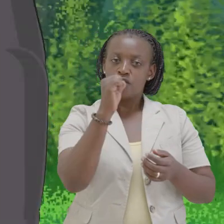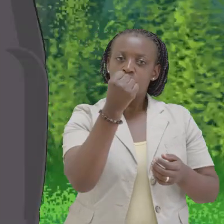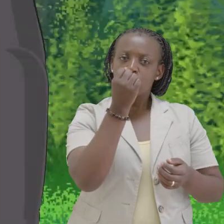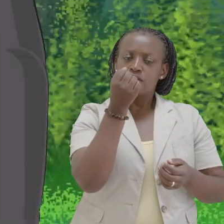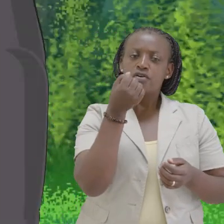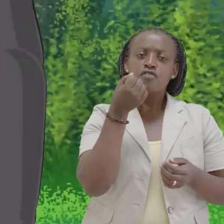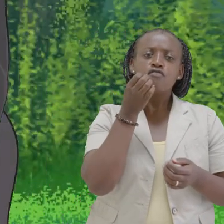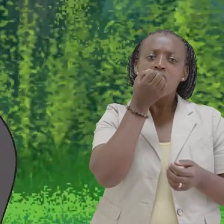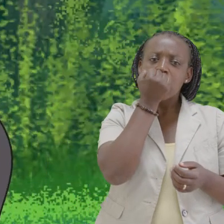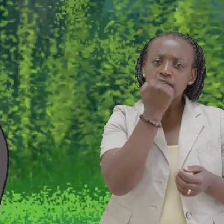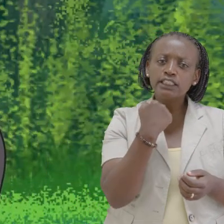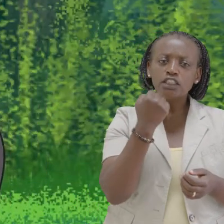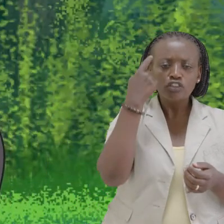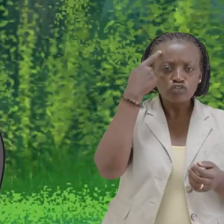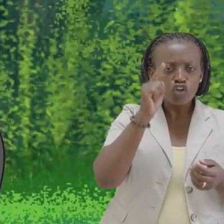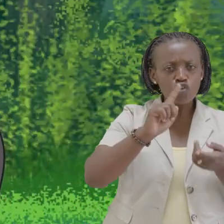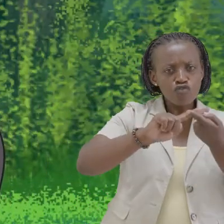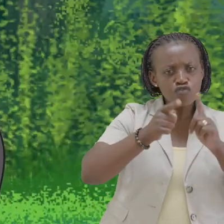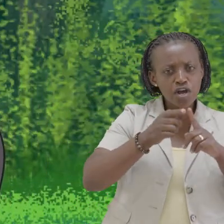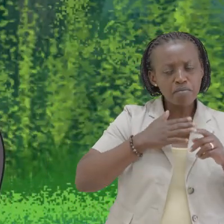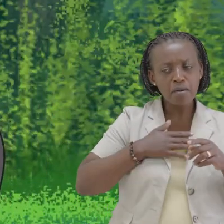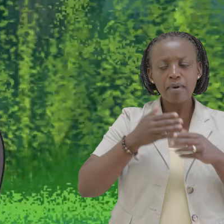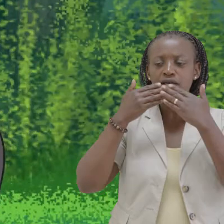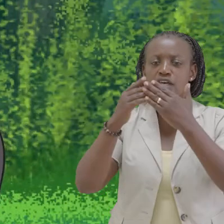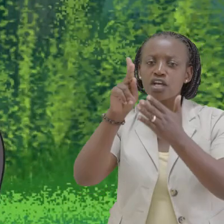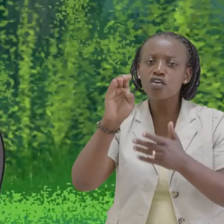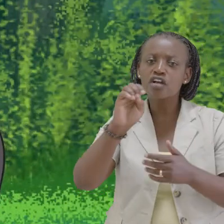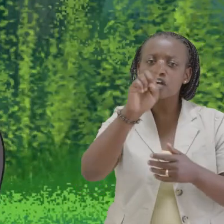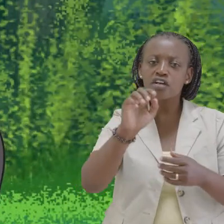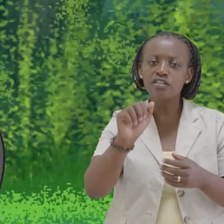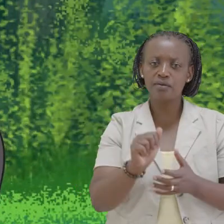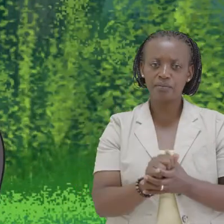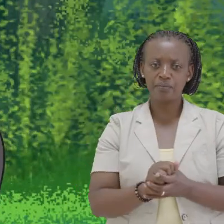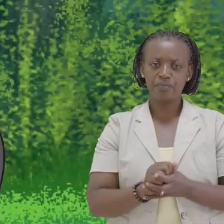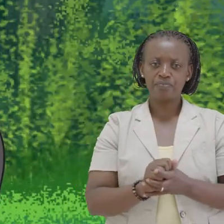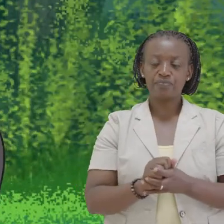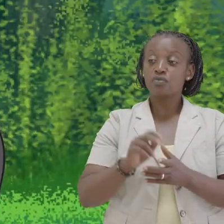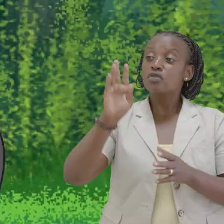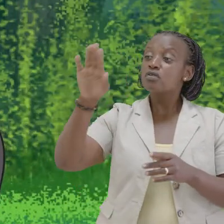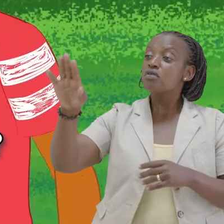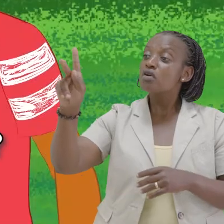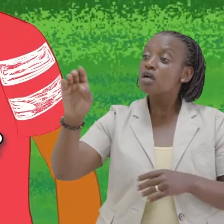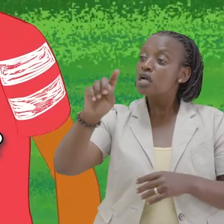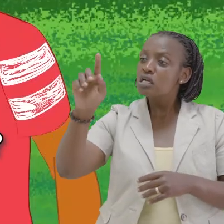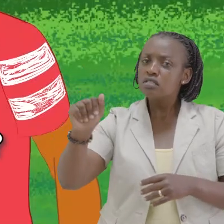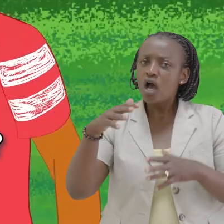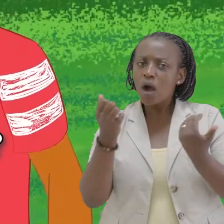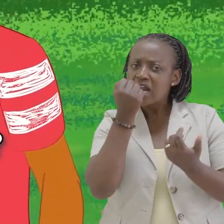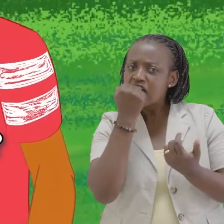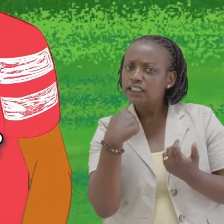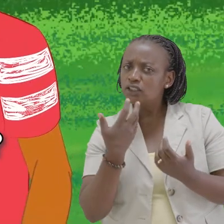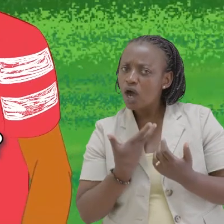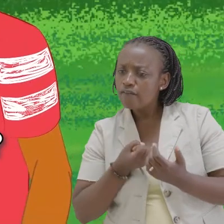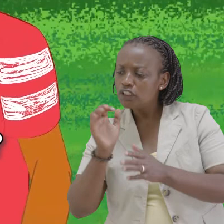Here, 5 mangoes for a favorite friend. Thank you, Keza. I love mangoes. Keza,